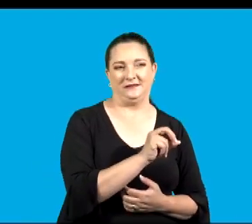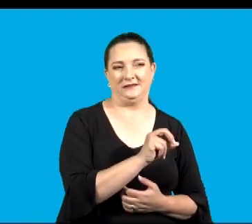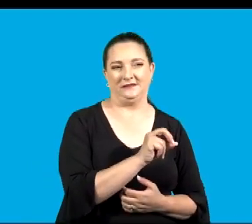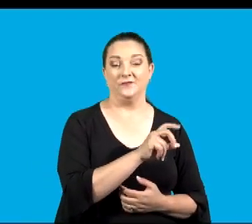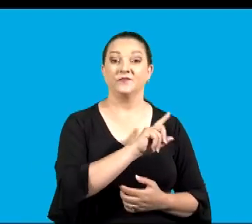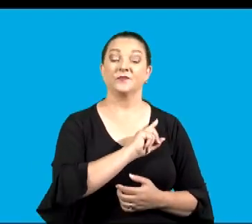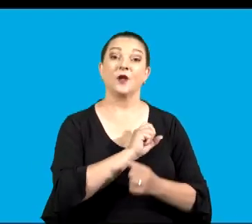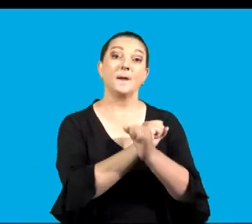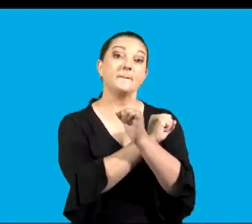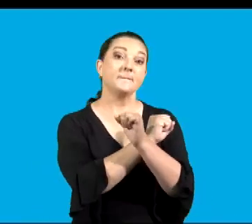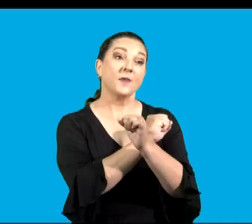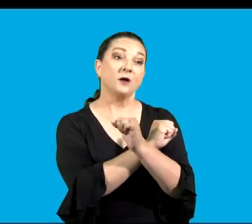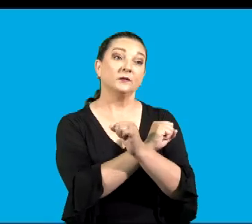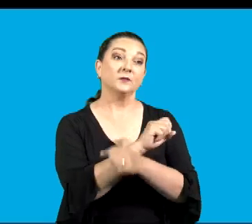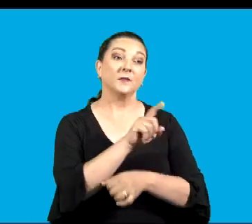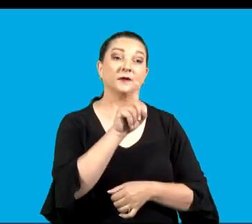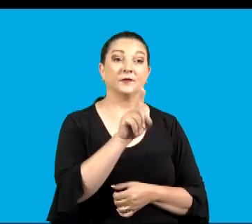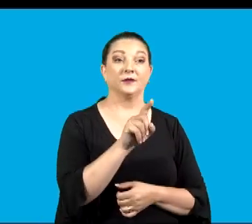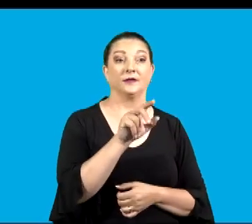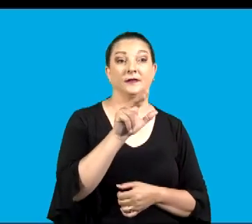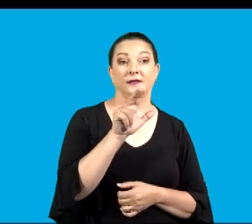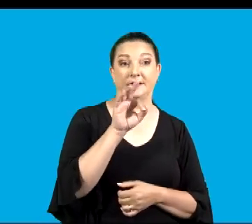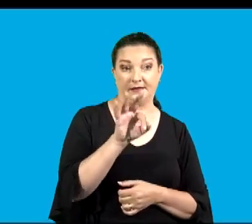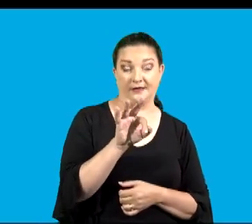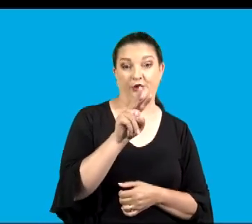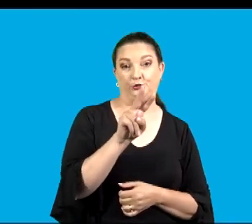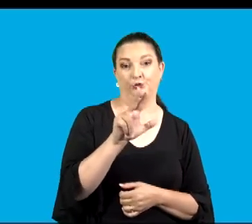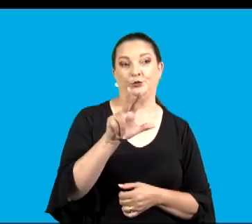I multiply this by